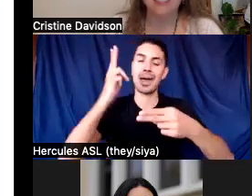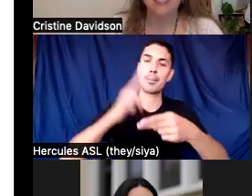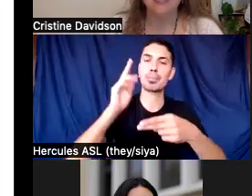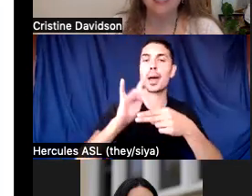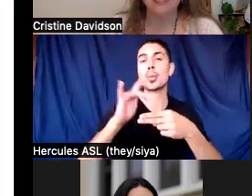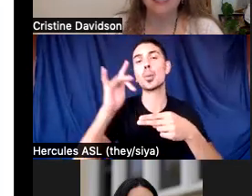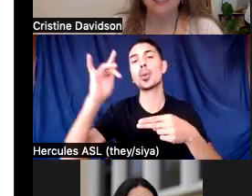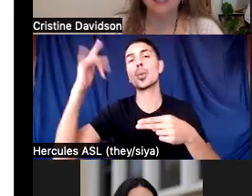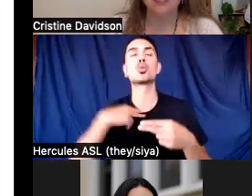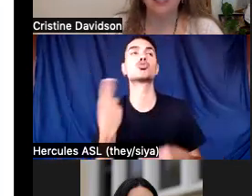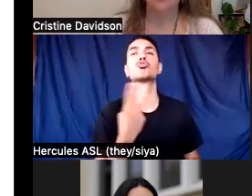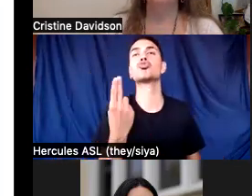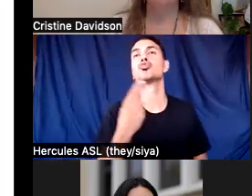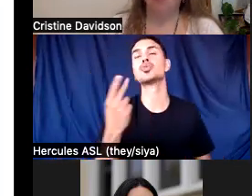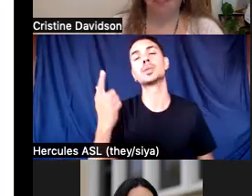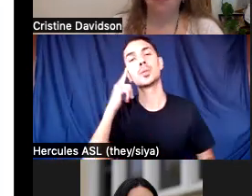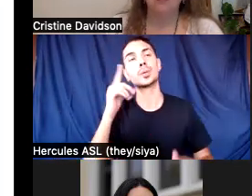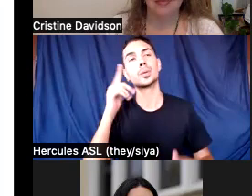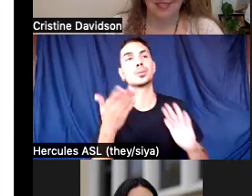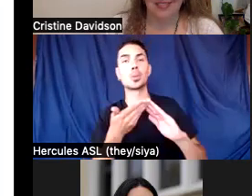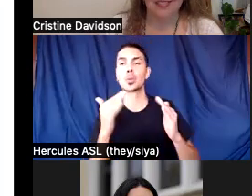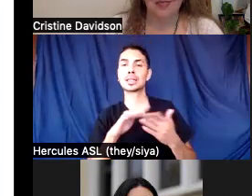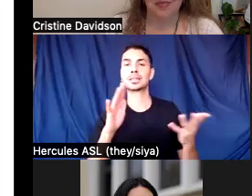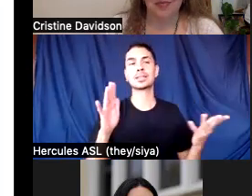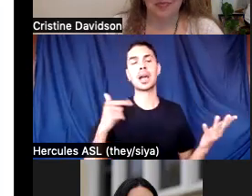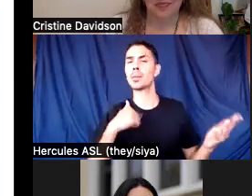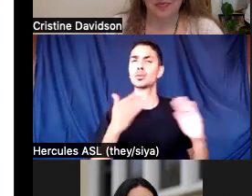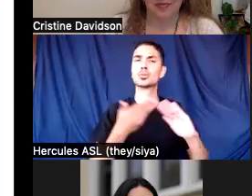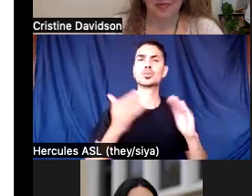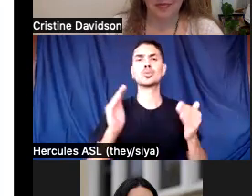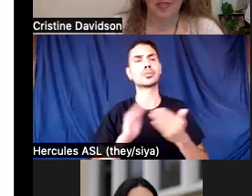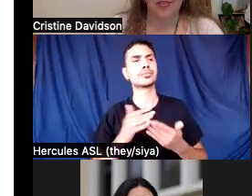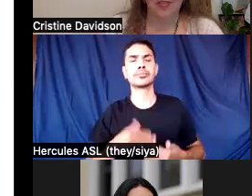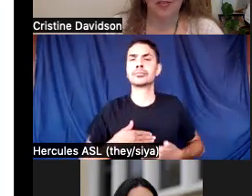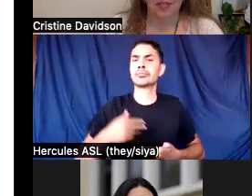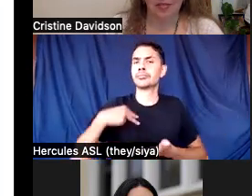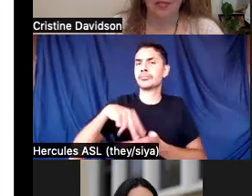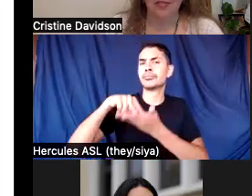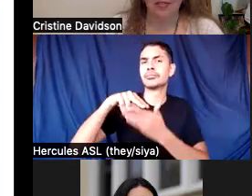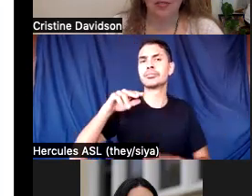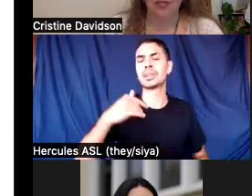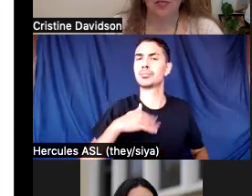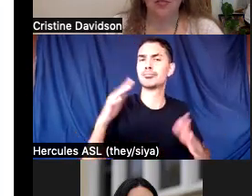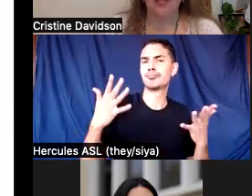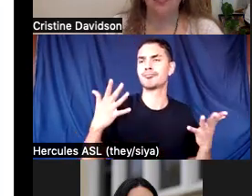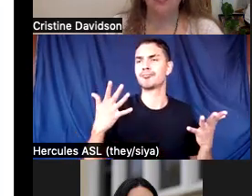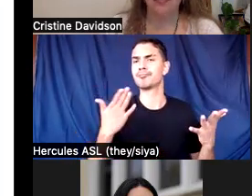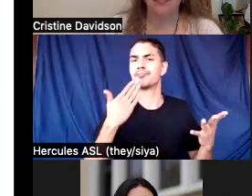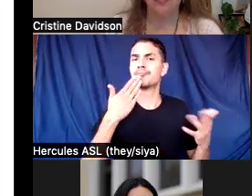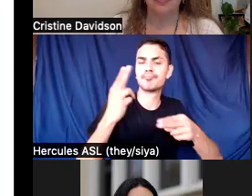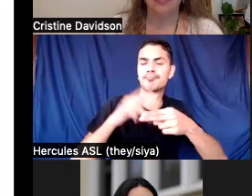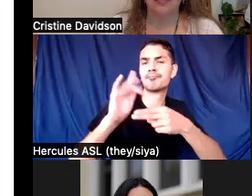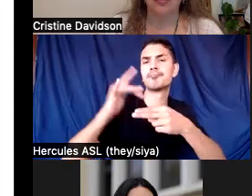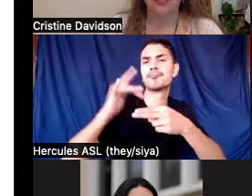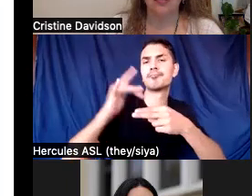like community heroes to kind of be predatory with folks